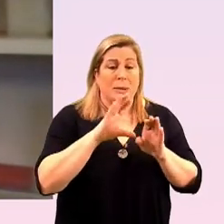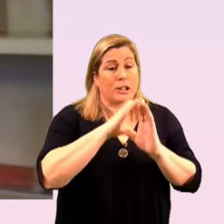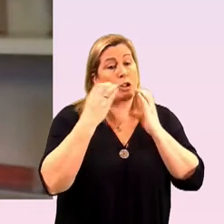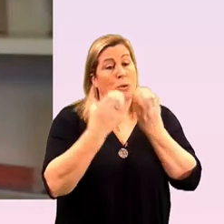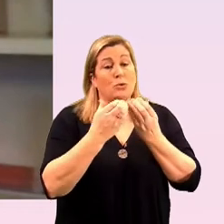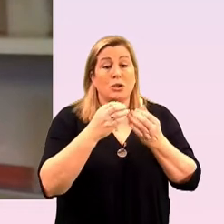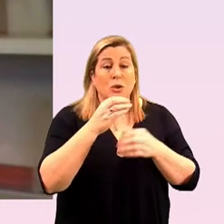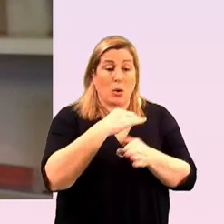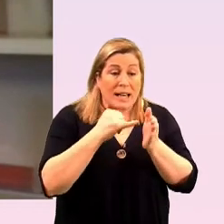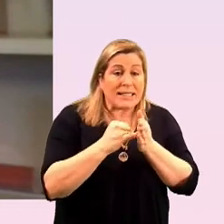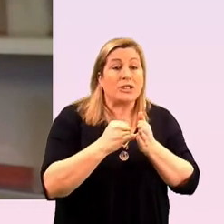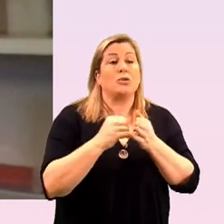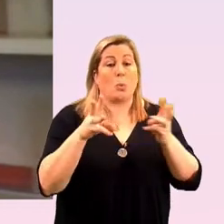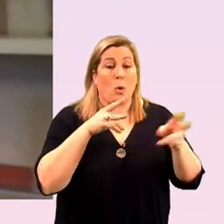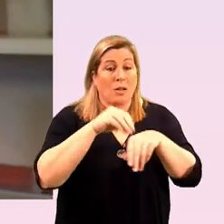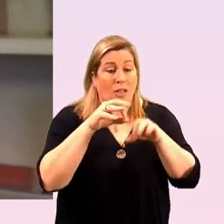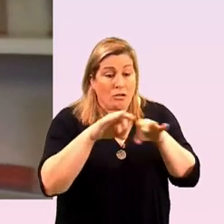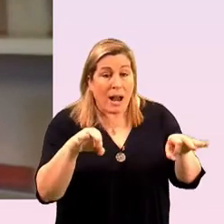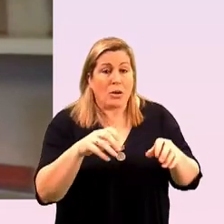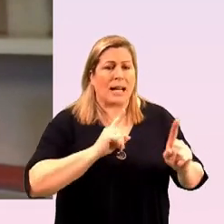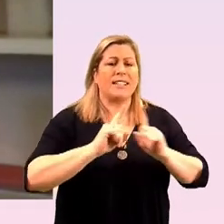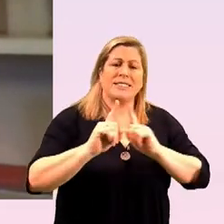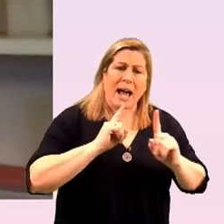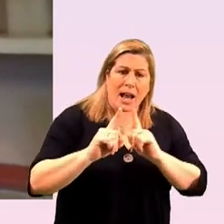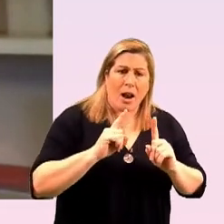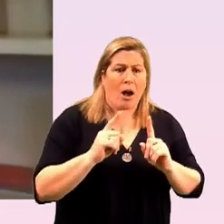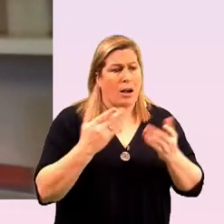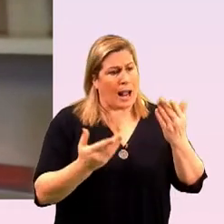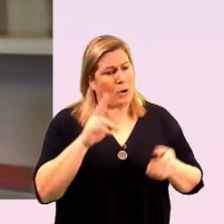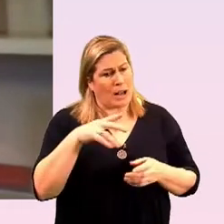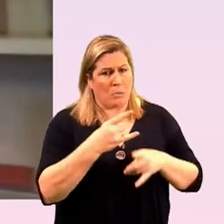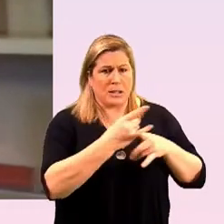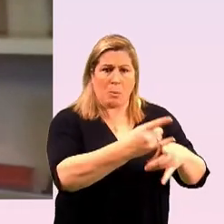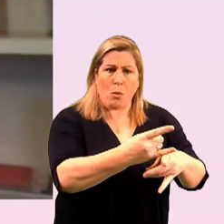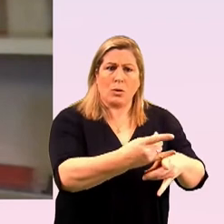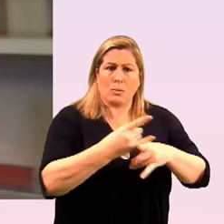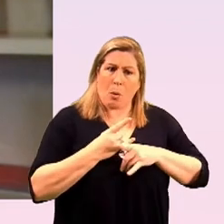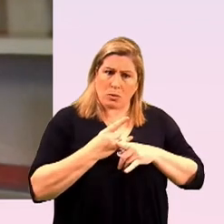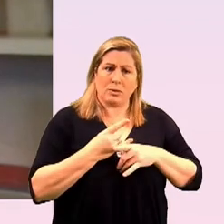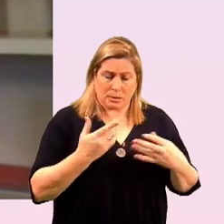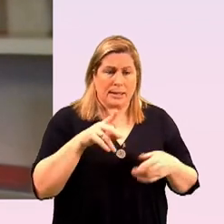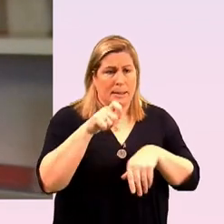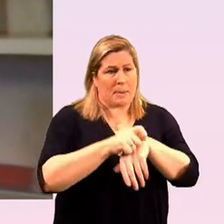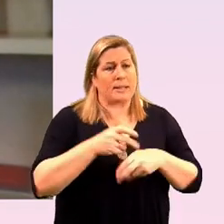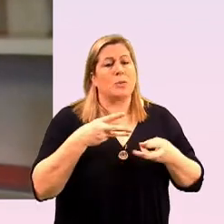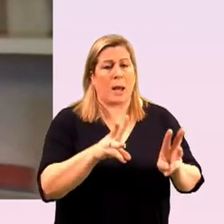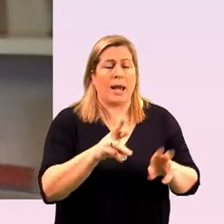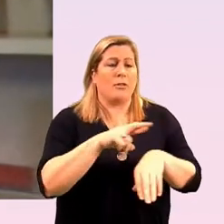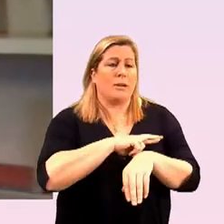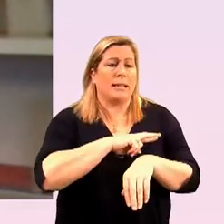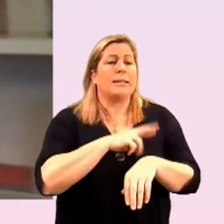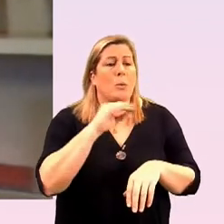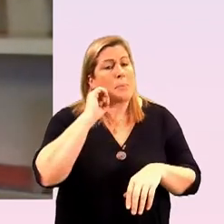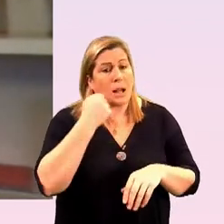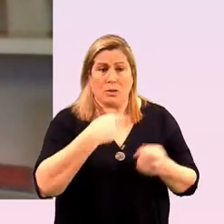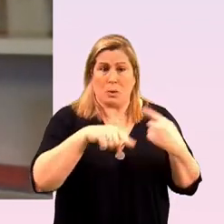on the ground and a dialogue, like how can we help each other, is really the best way, because, you know, there are common